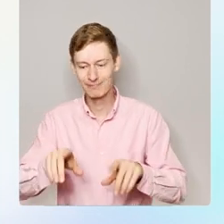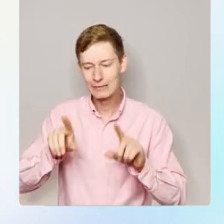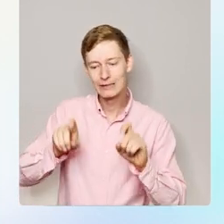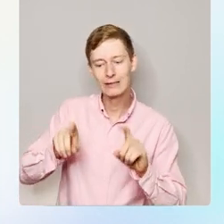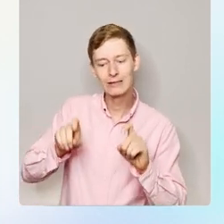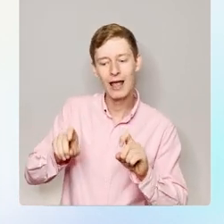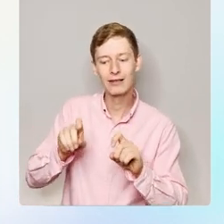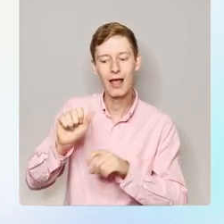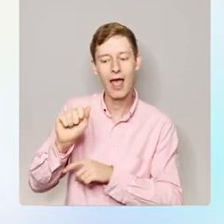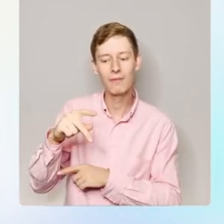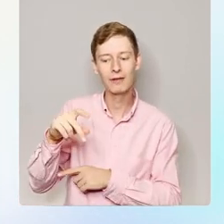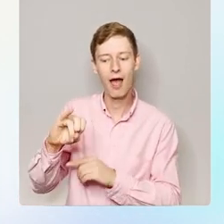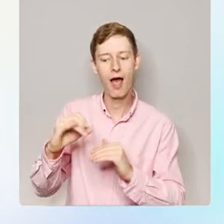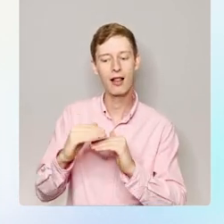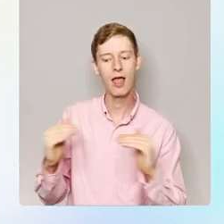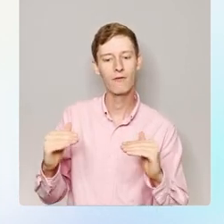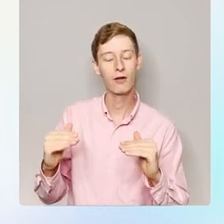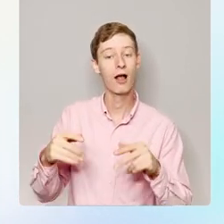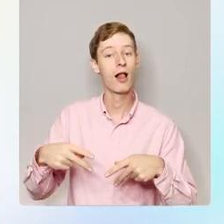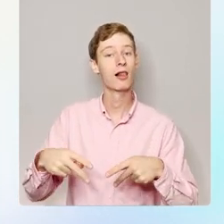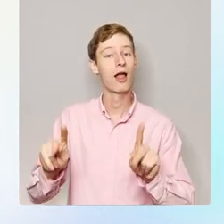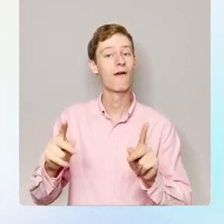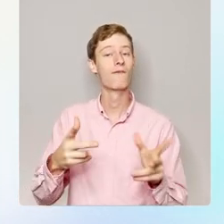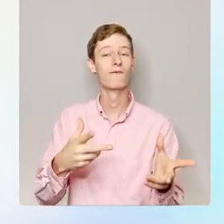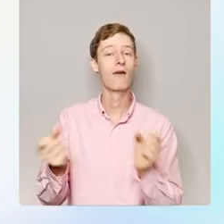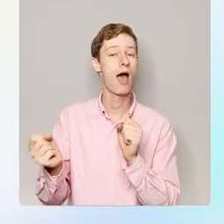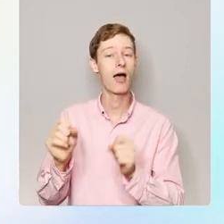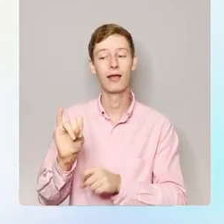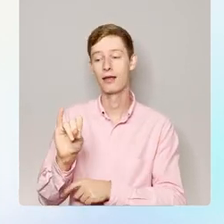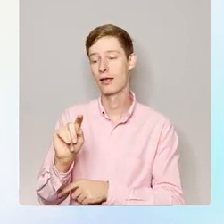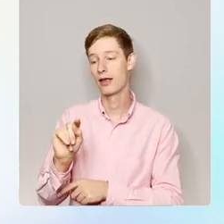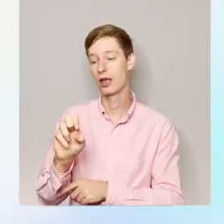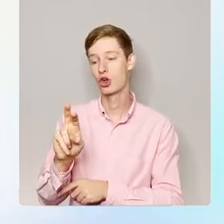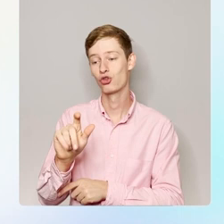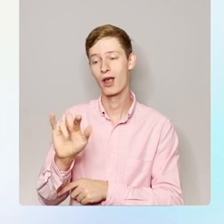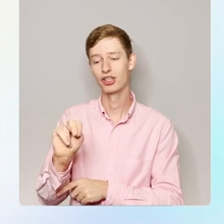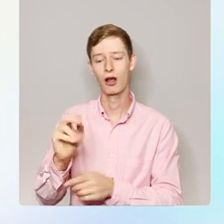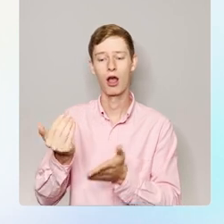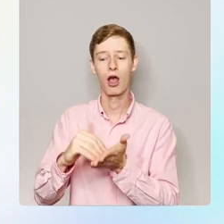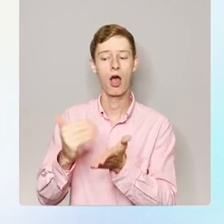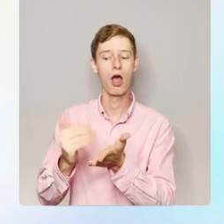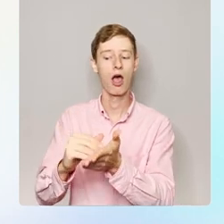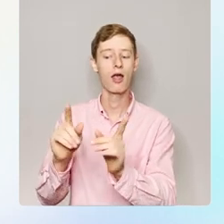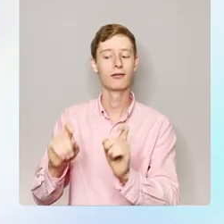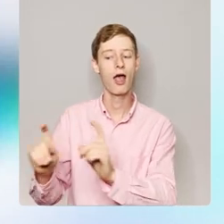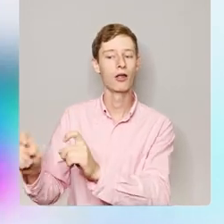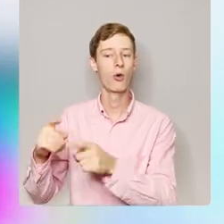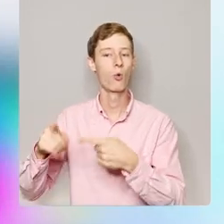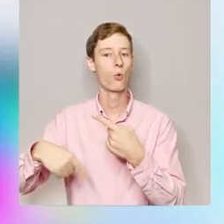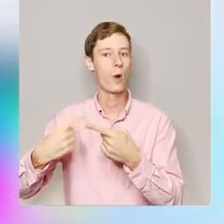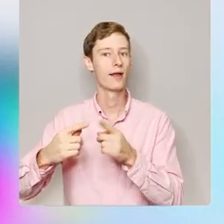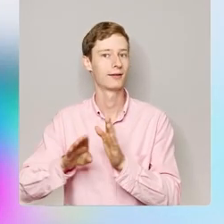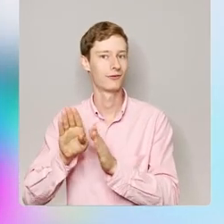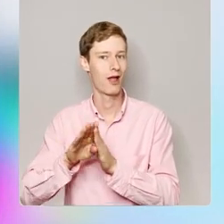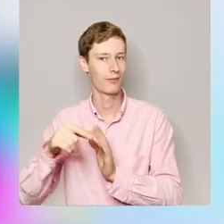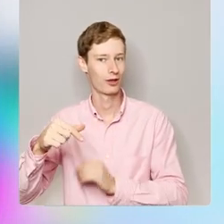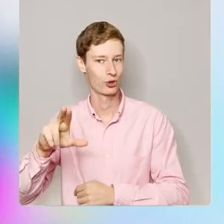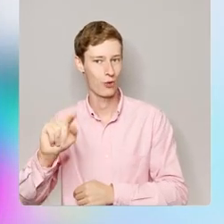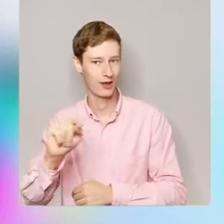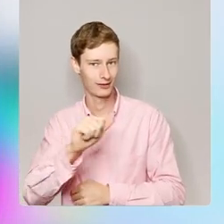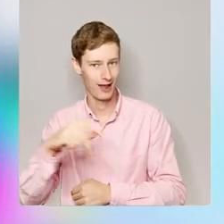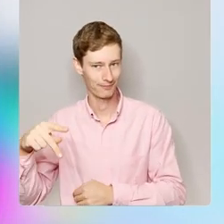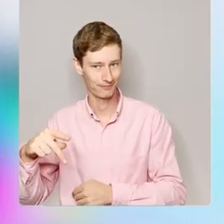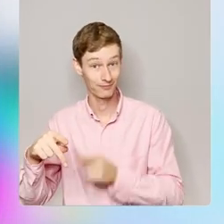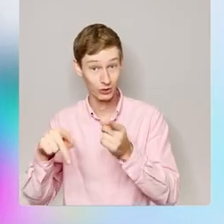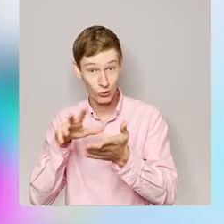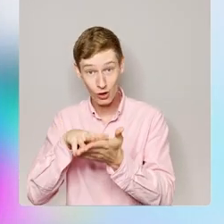features on an API level, allowing for fast iteration when developing Quest apps. Learn more about how